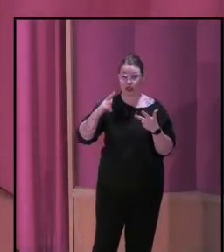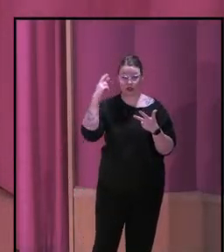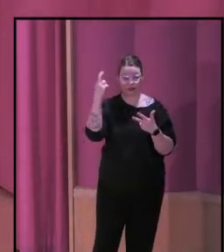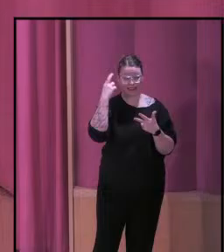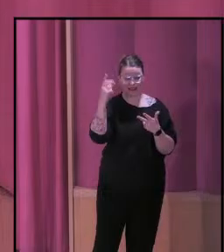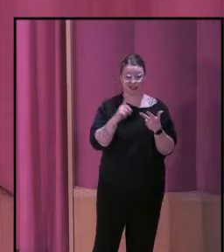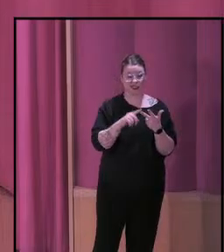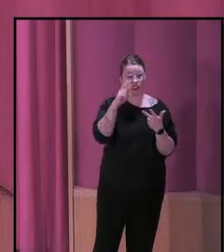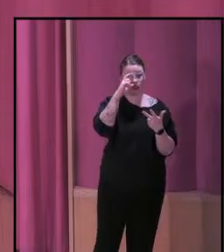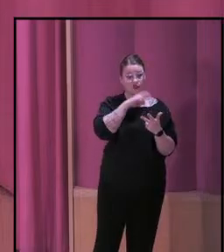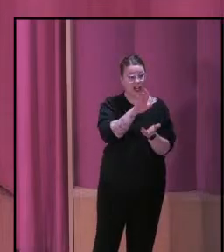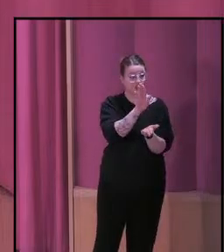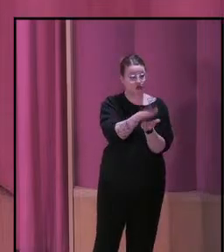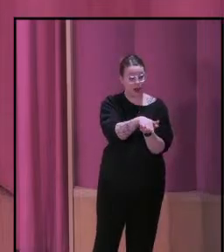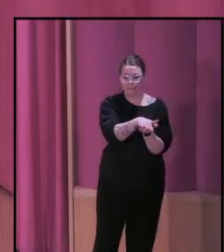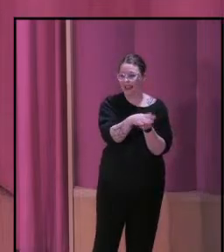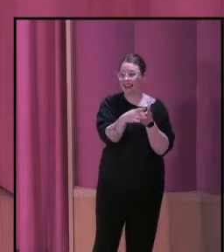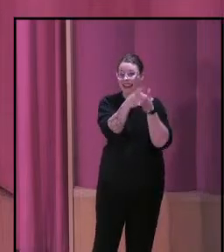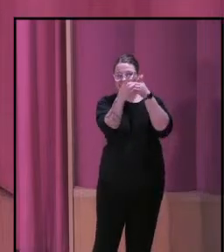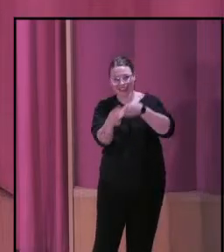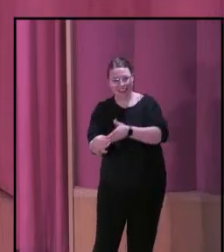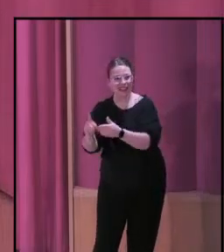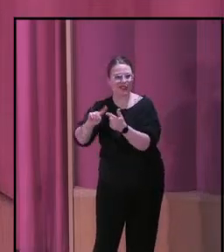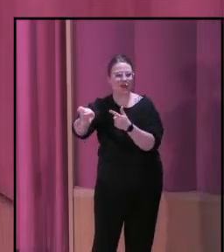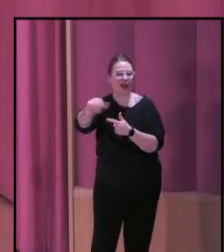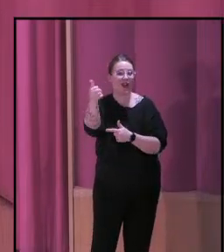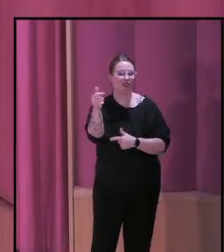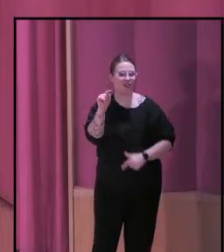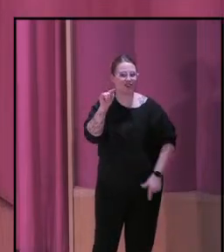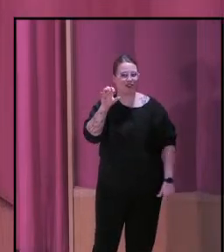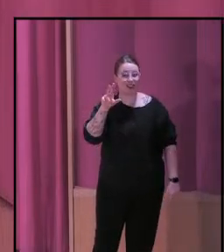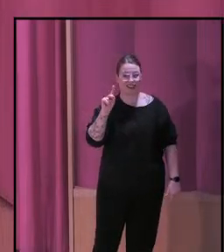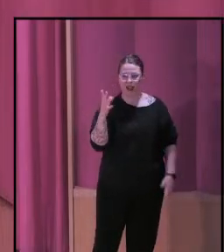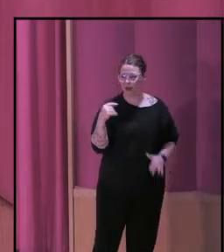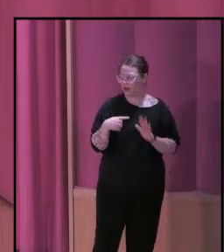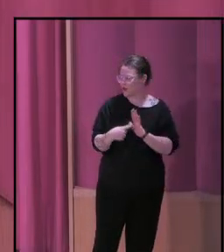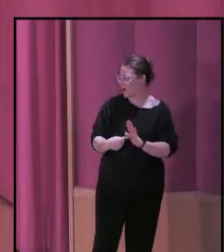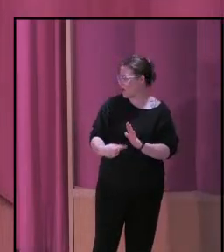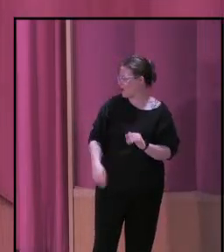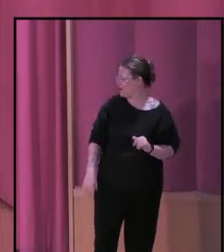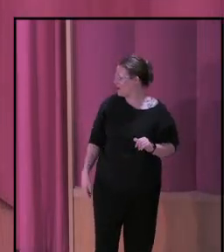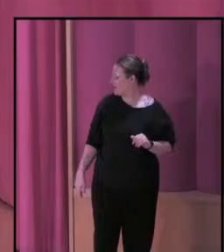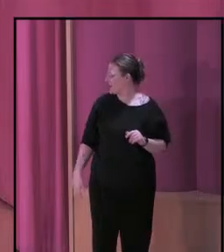trap is the lead-in to something else I wanted to show you. Check out what I found.